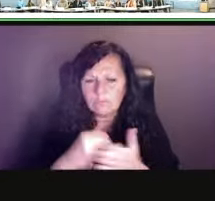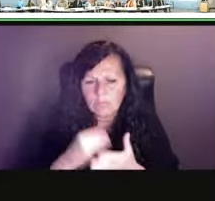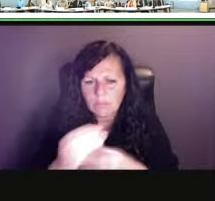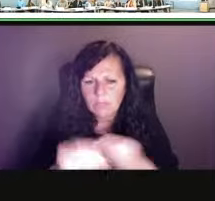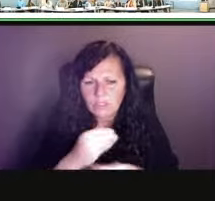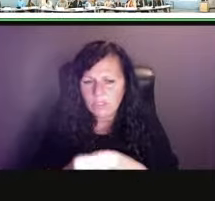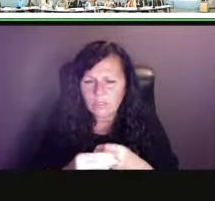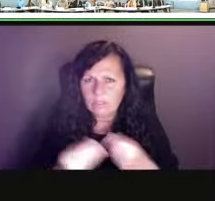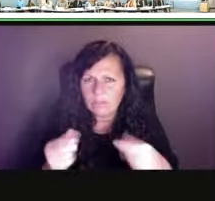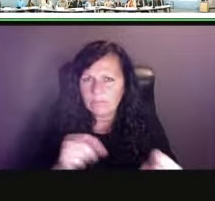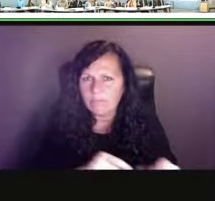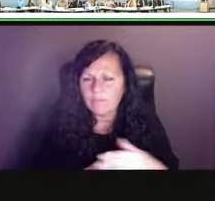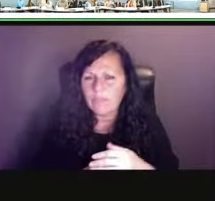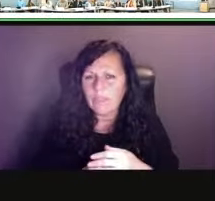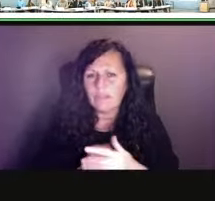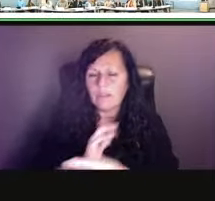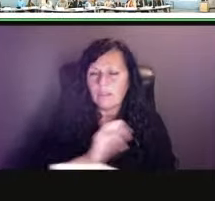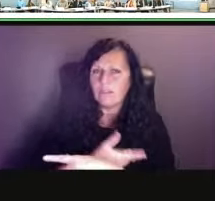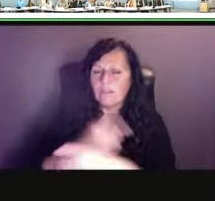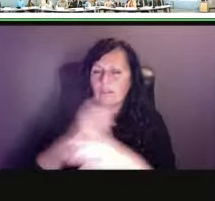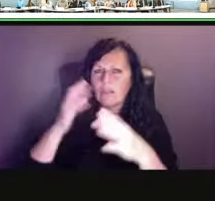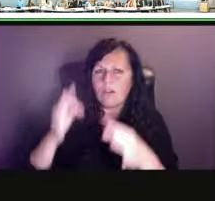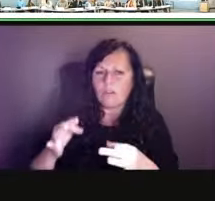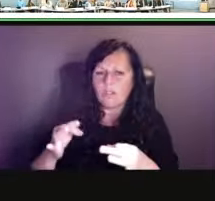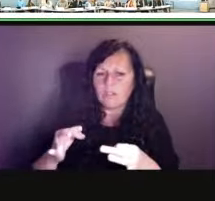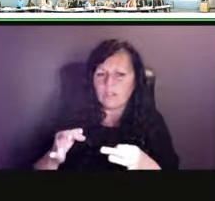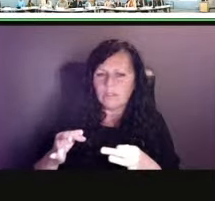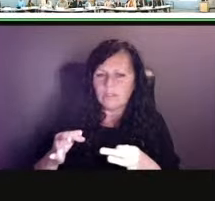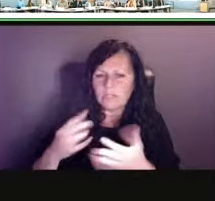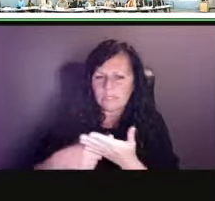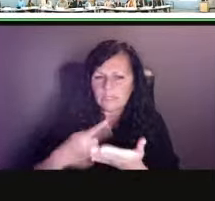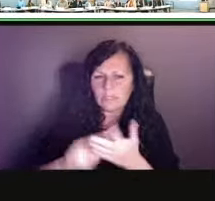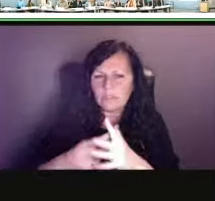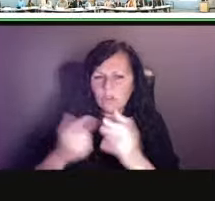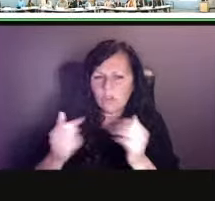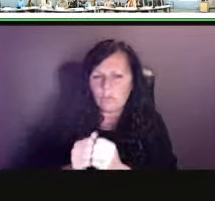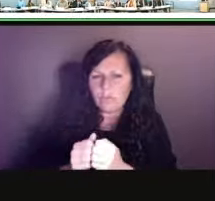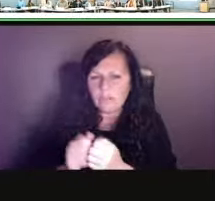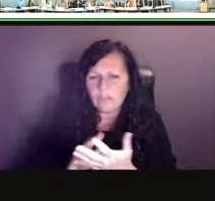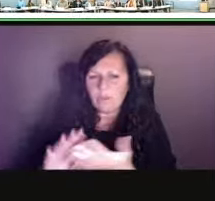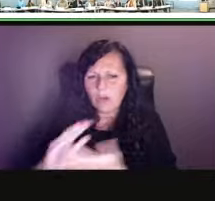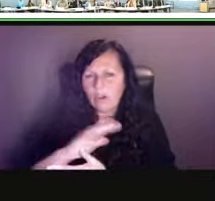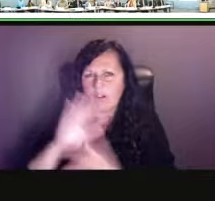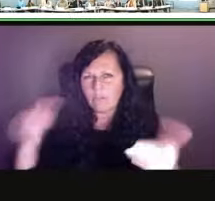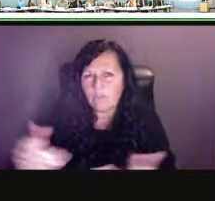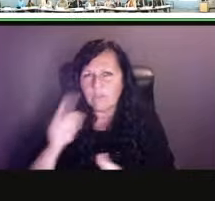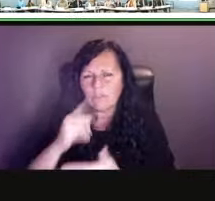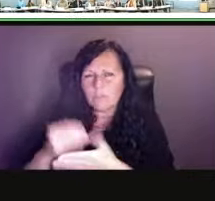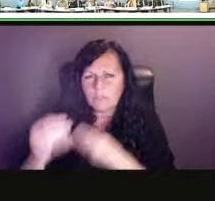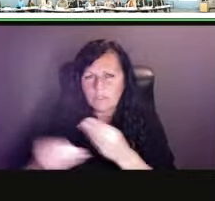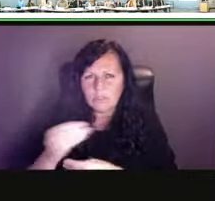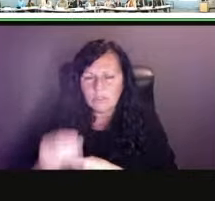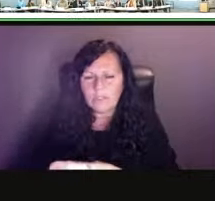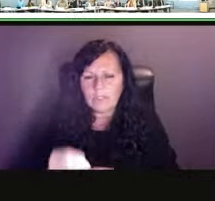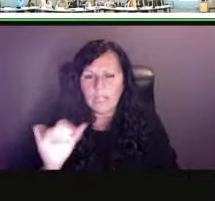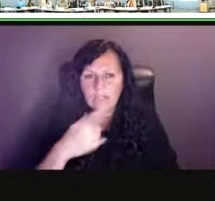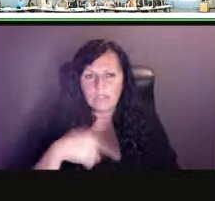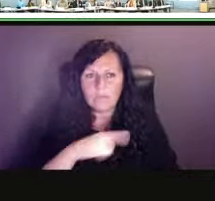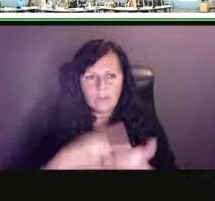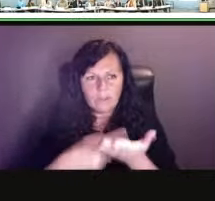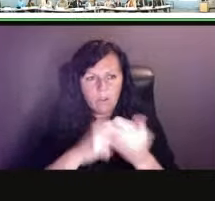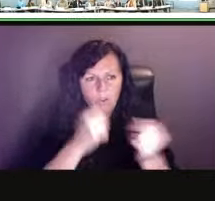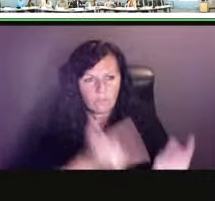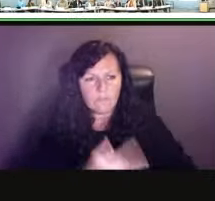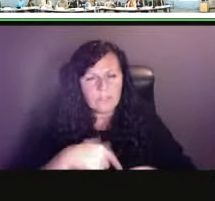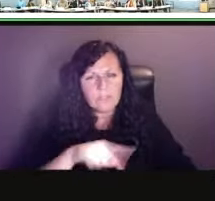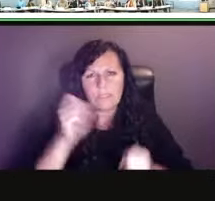discussion started around our priority-based budgeting system. And I think as we go through this, you'll see that